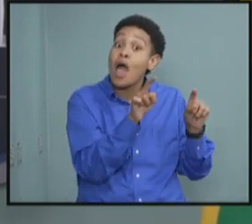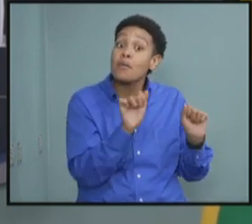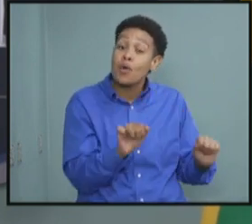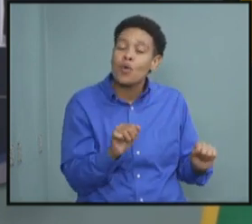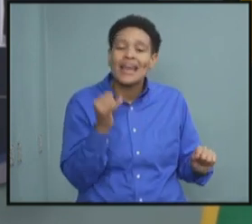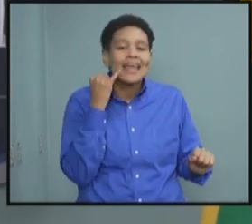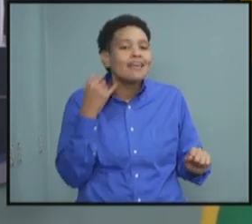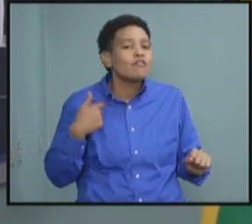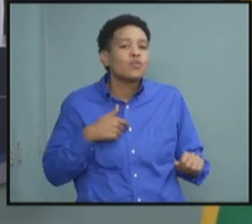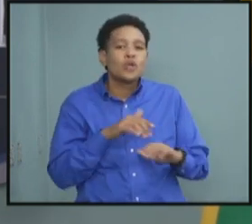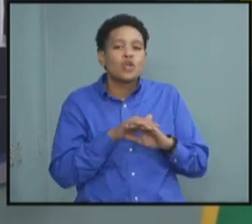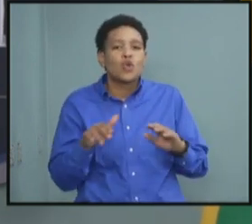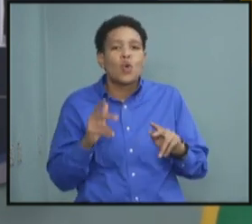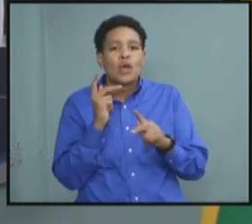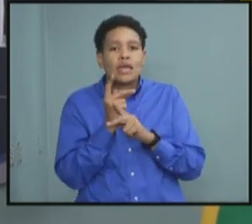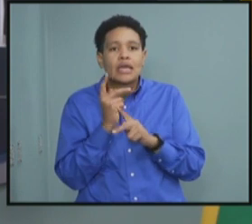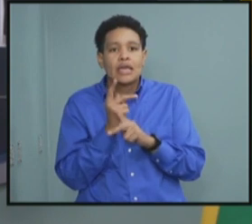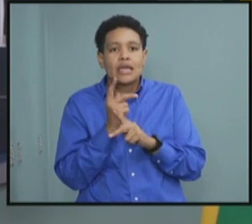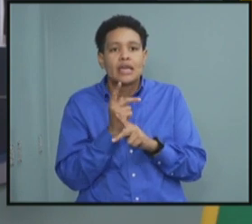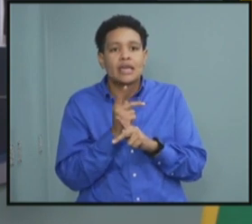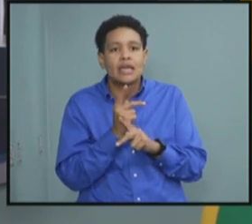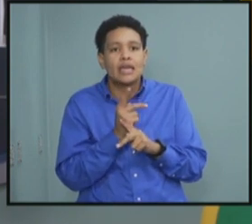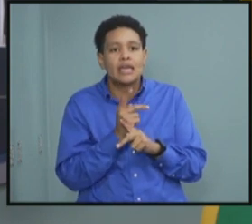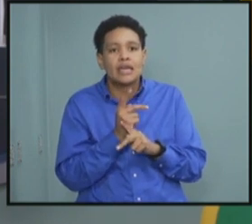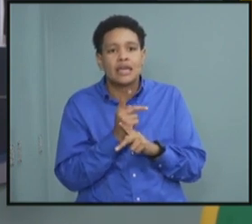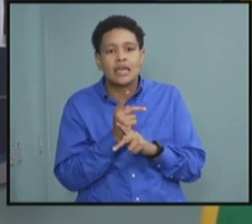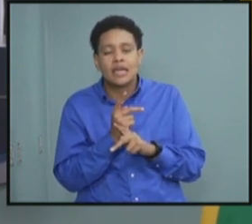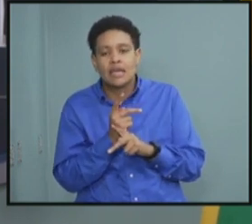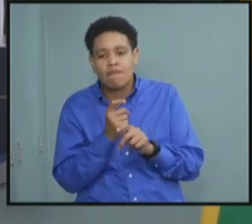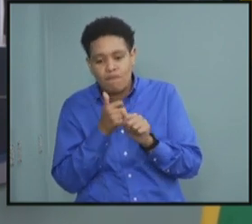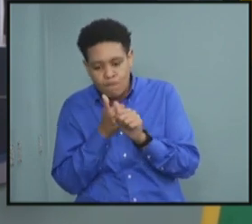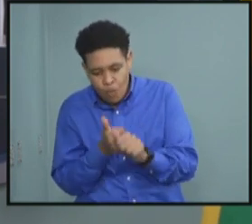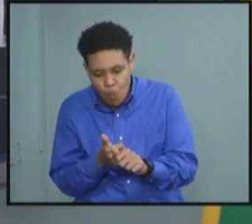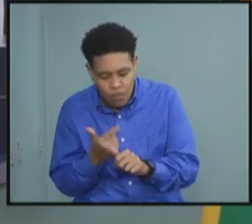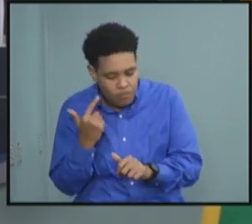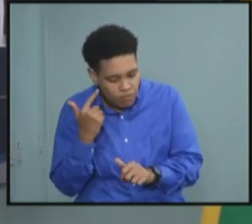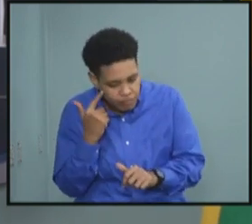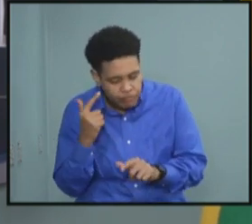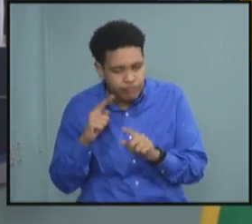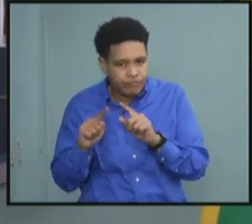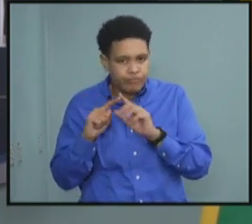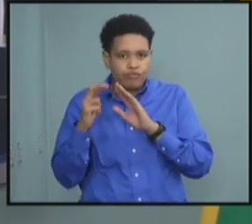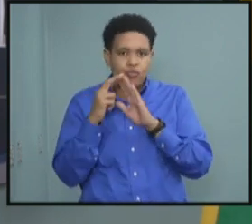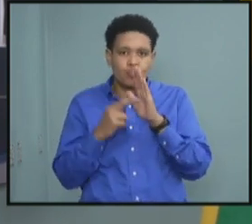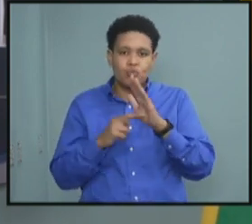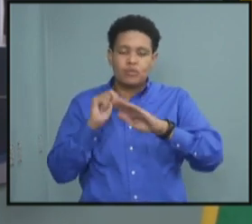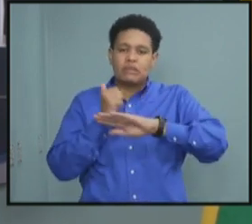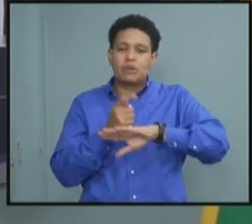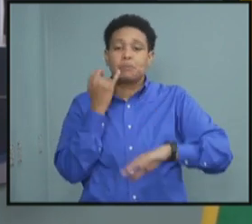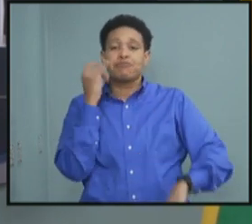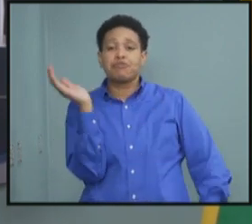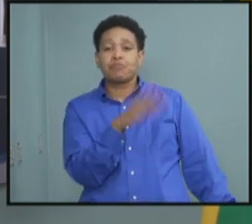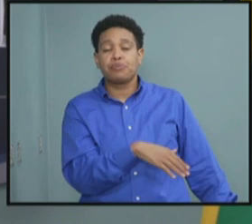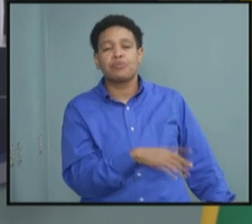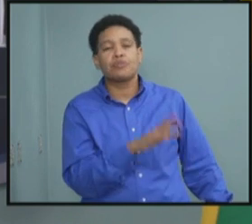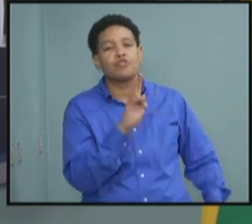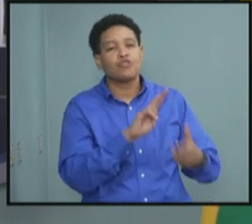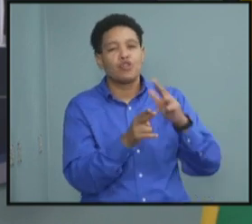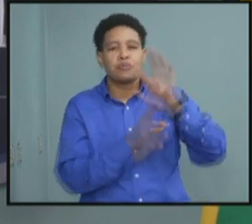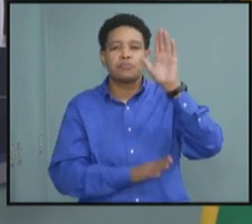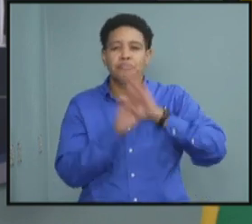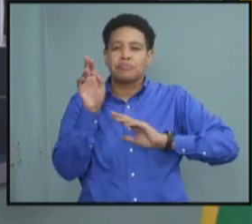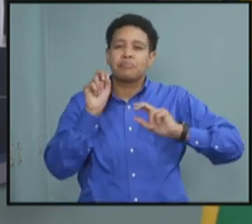not keep faith with the measures that are in place. That